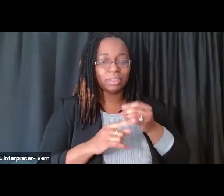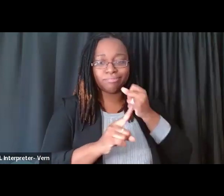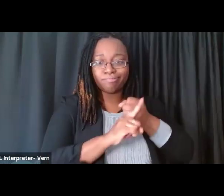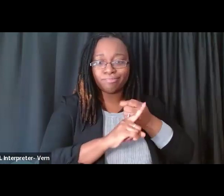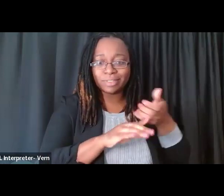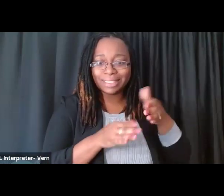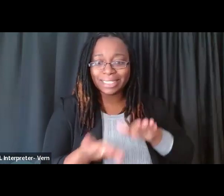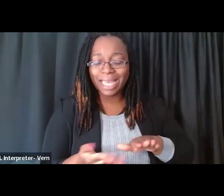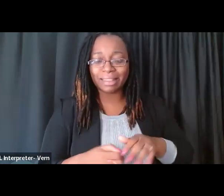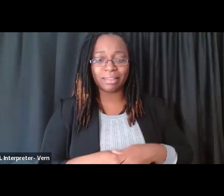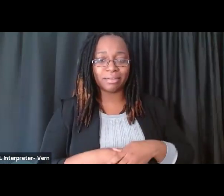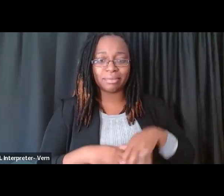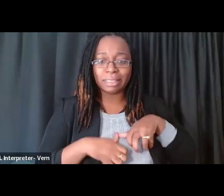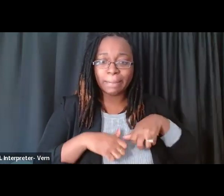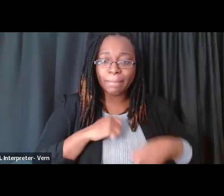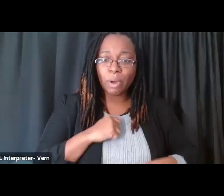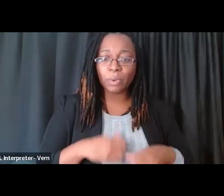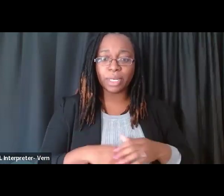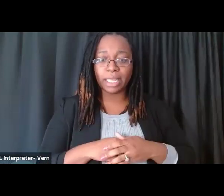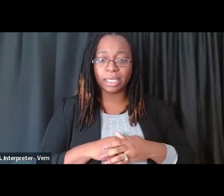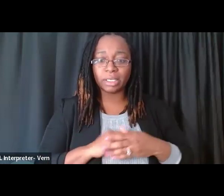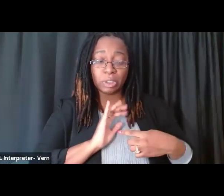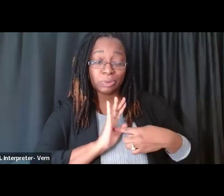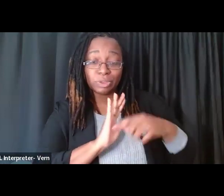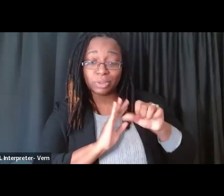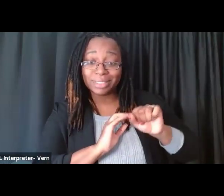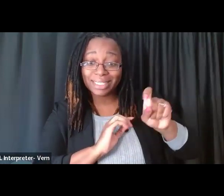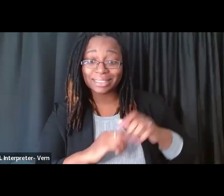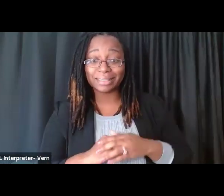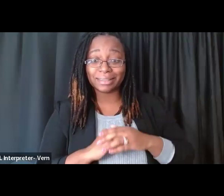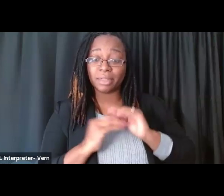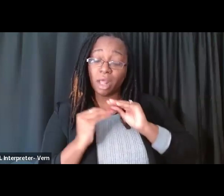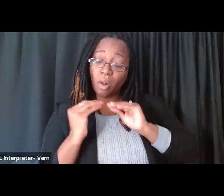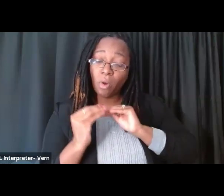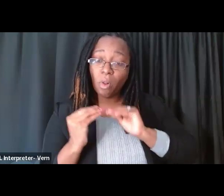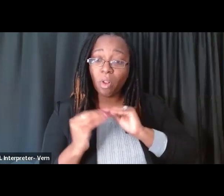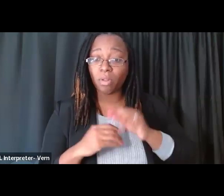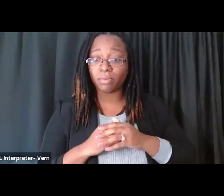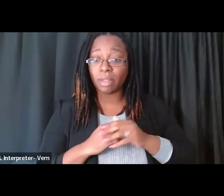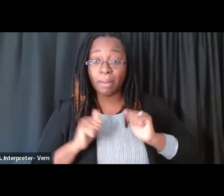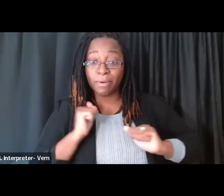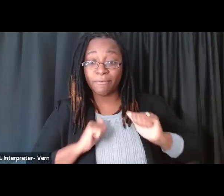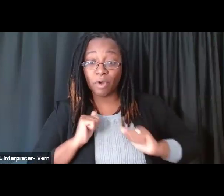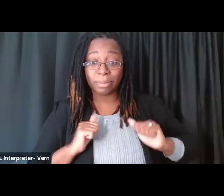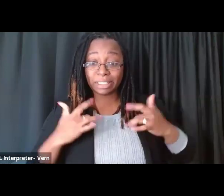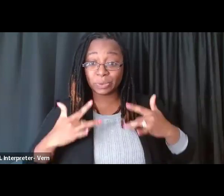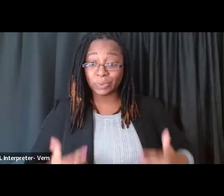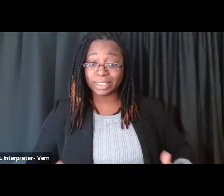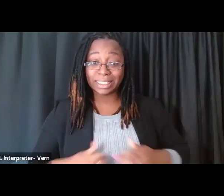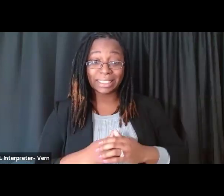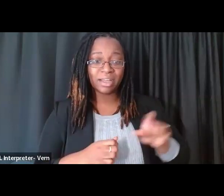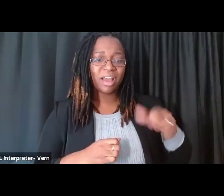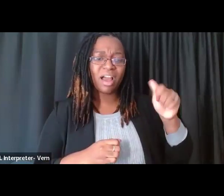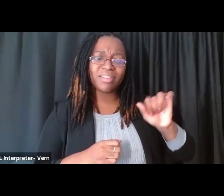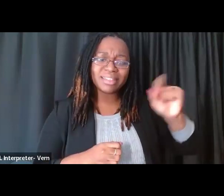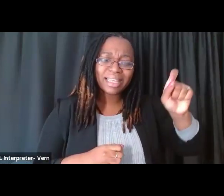simulated sex, kissing, performance nudity, and other sexual, physical, and emotionally intensive acts of a private